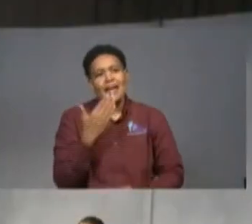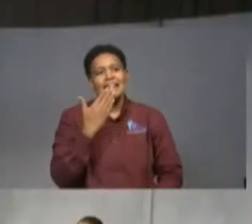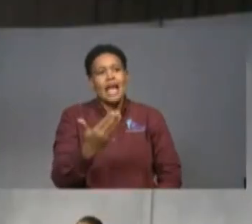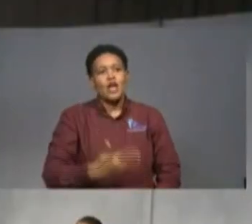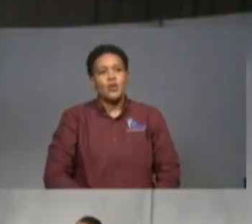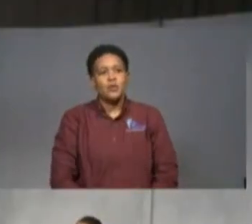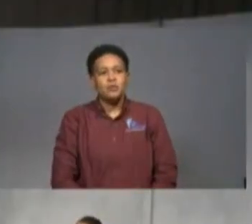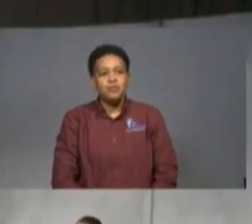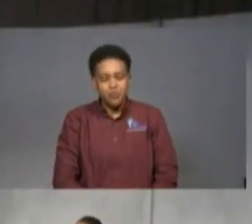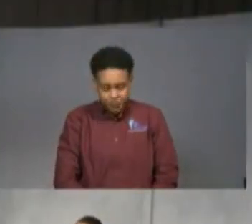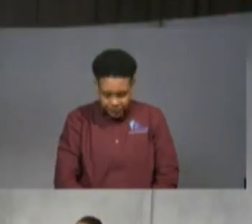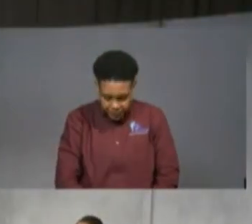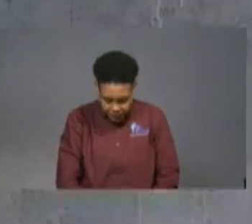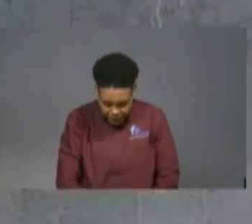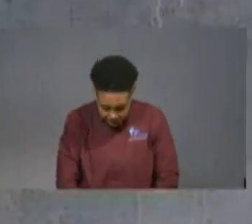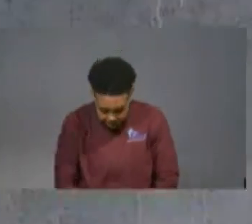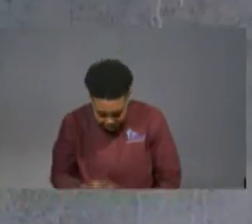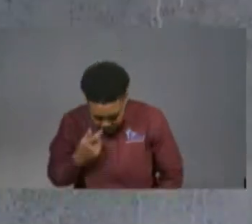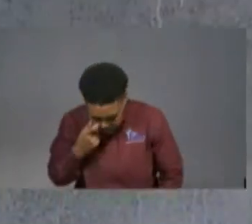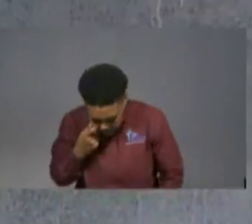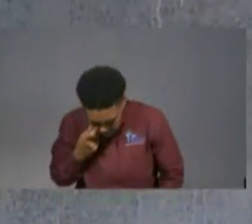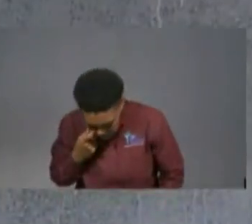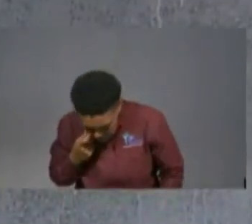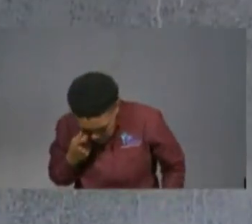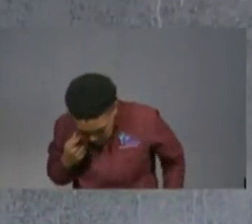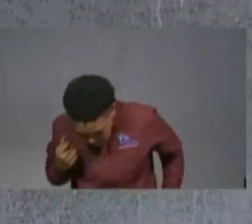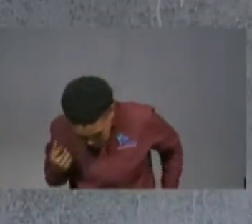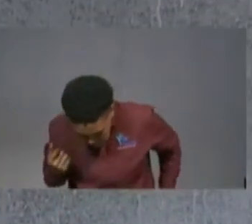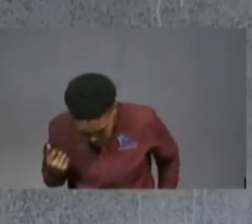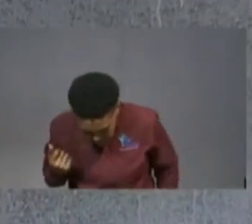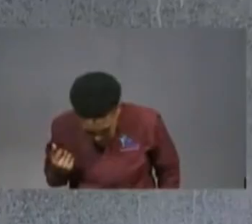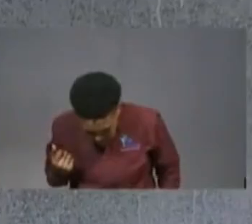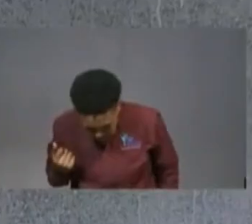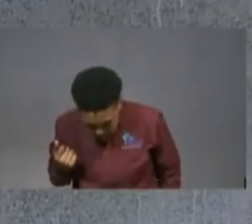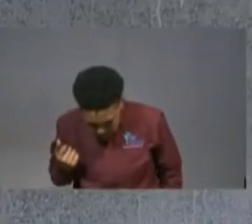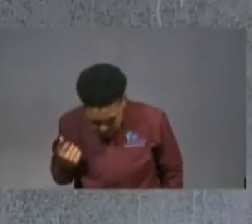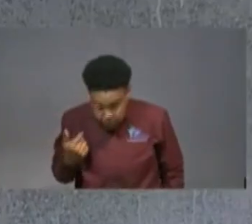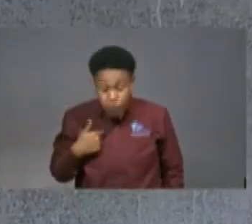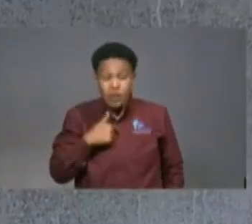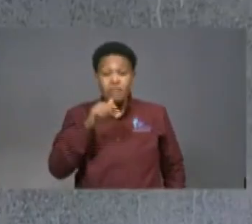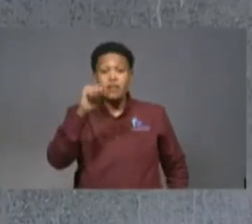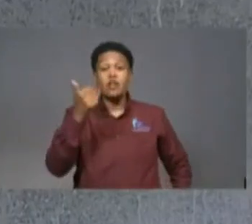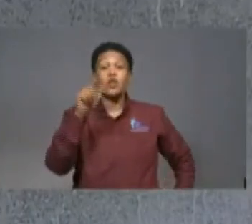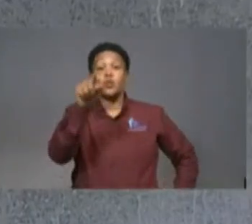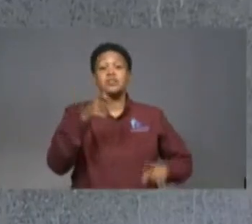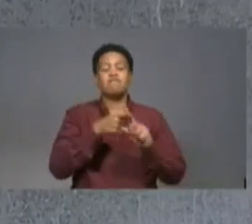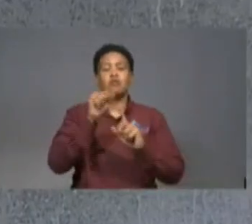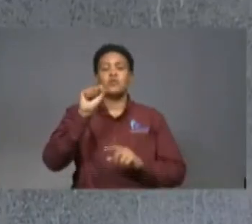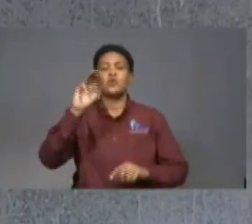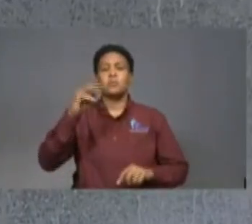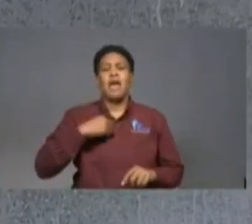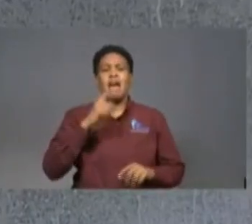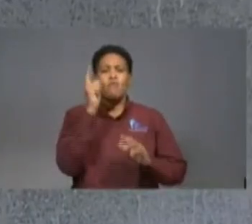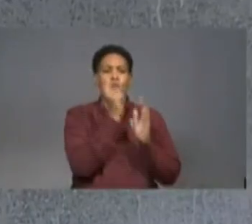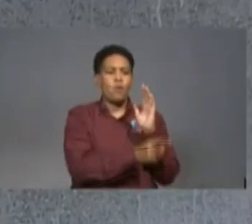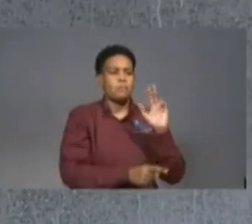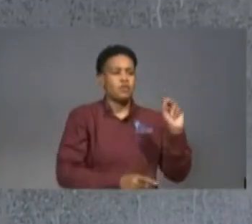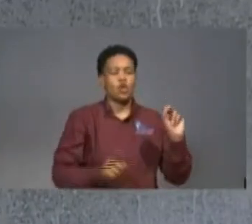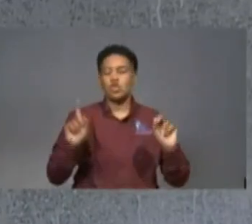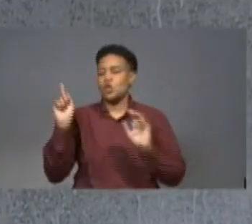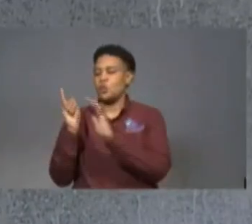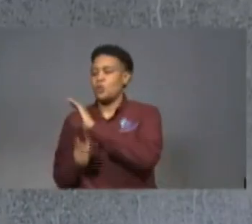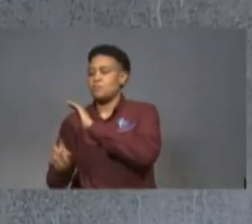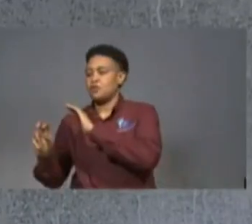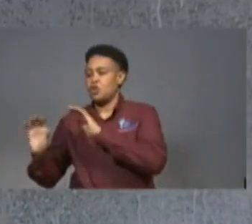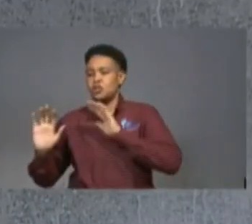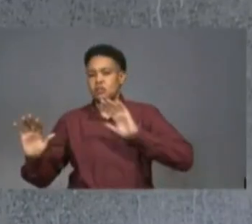much. We have another question from social media. Just to remind the two teams, you each have 1:30 to respond